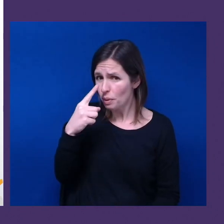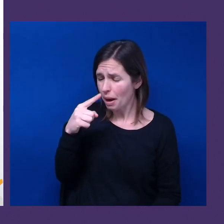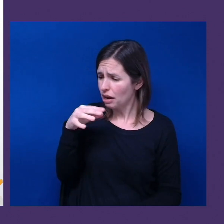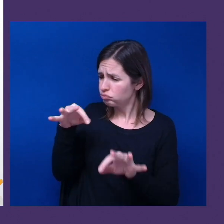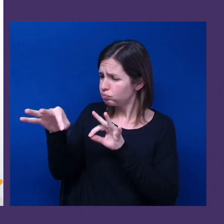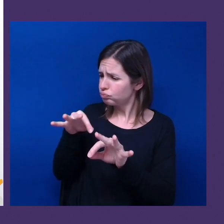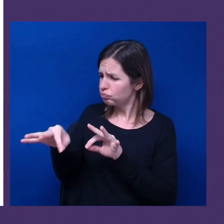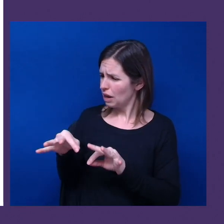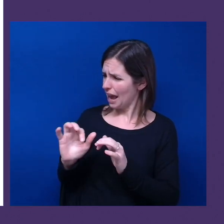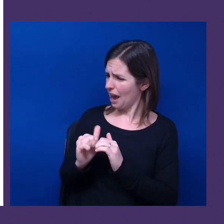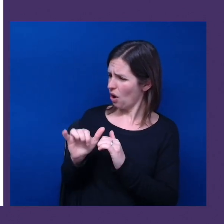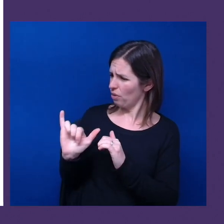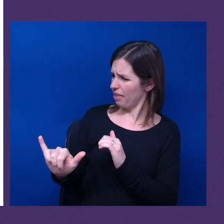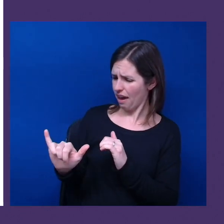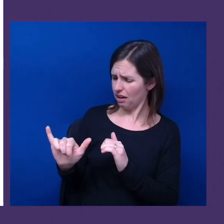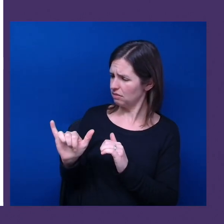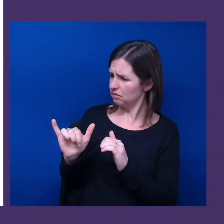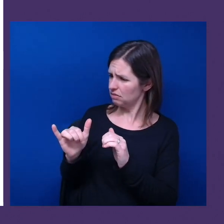mission?